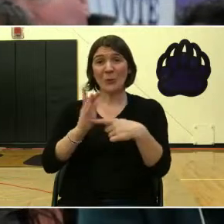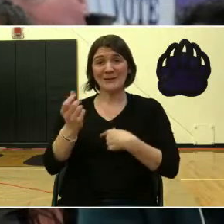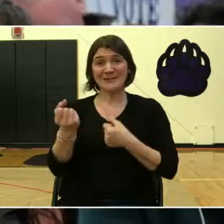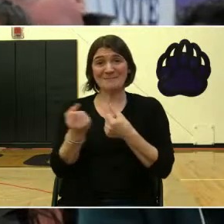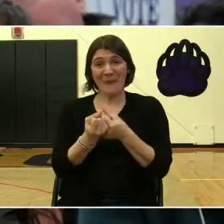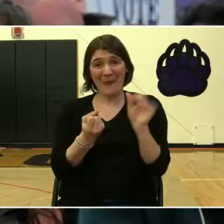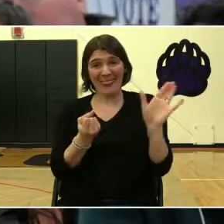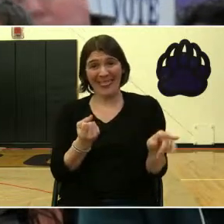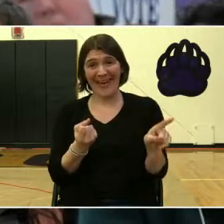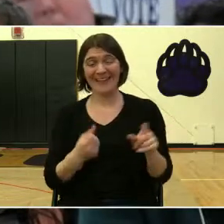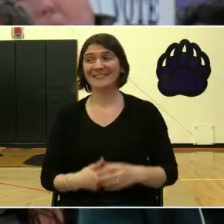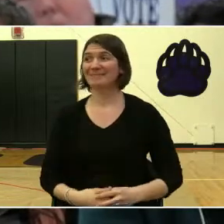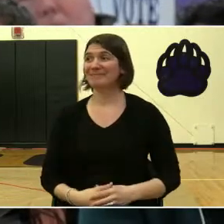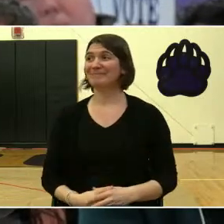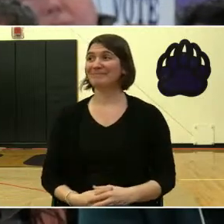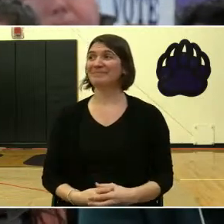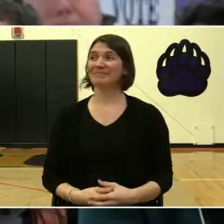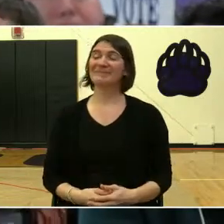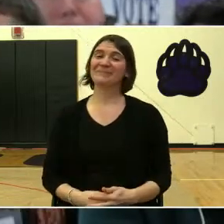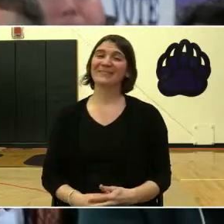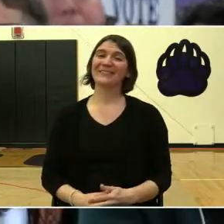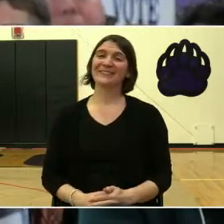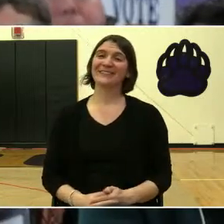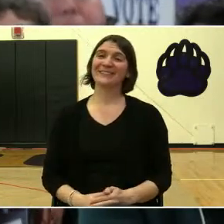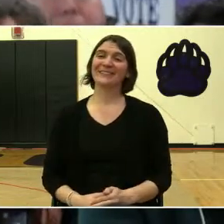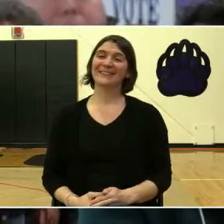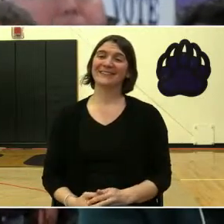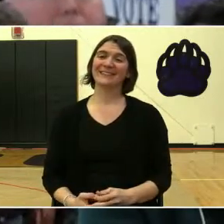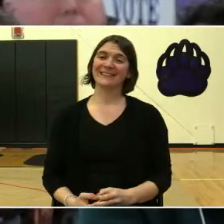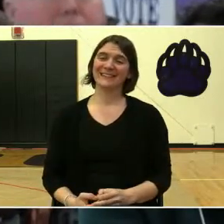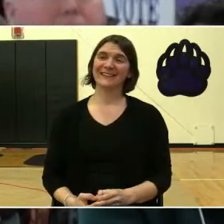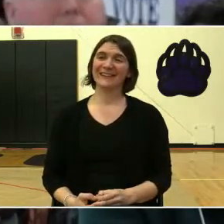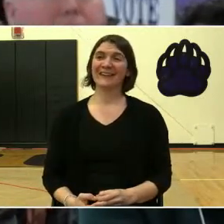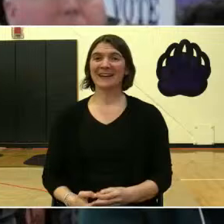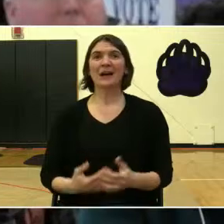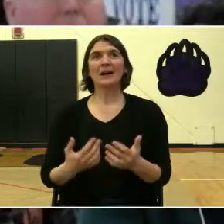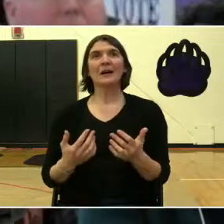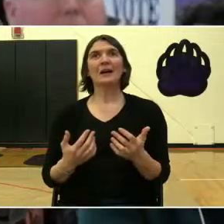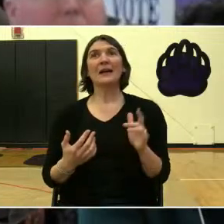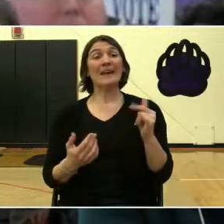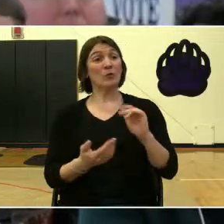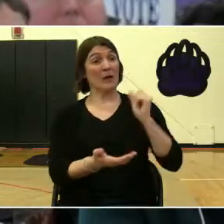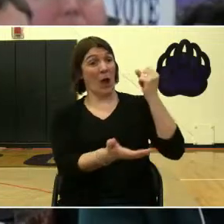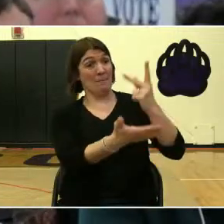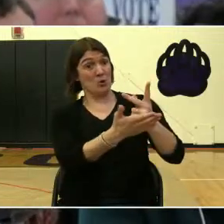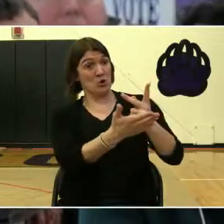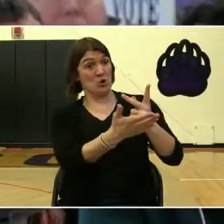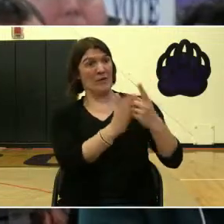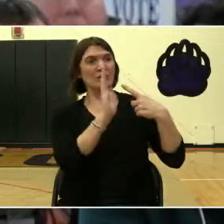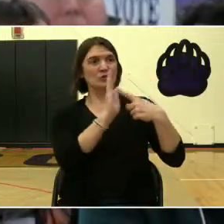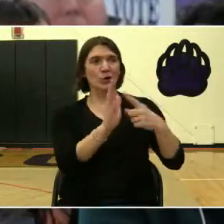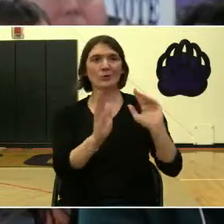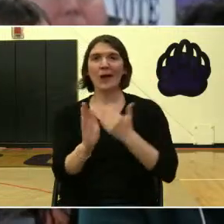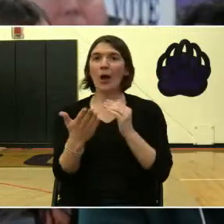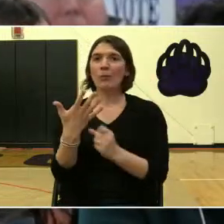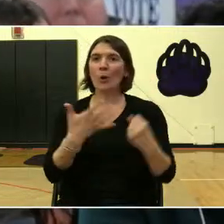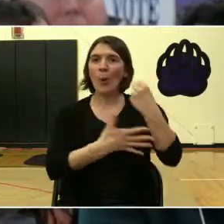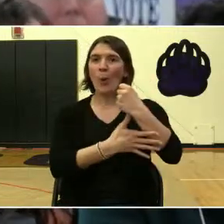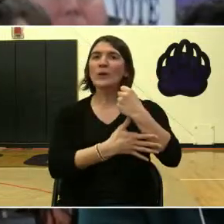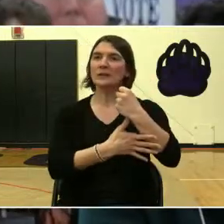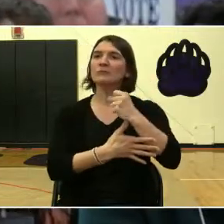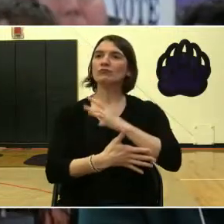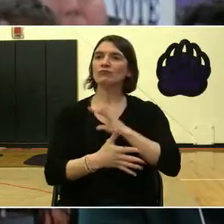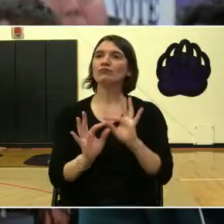it's a it's it it gives a message about priorities that I think is